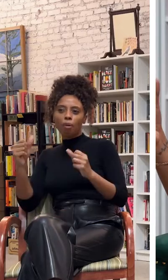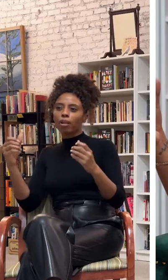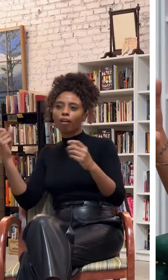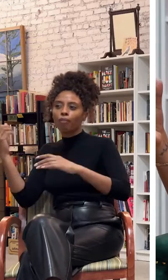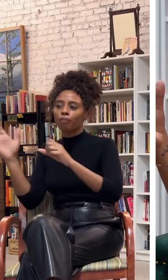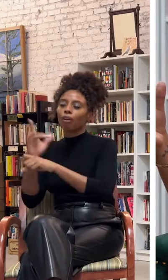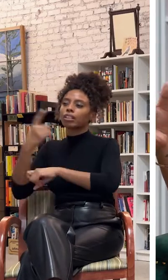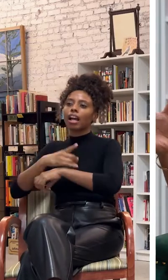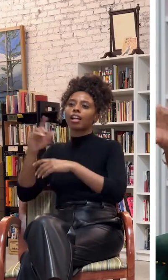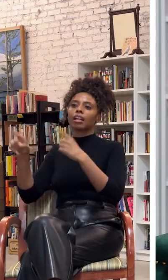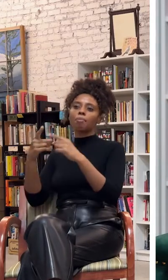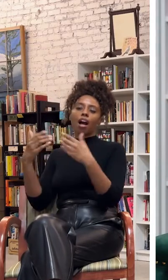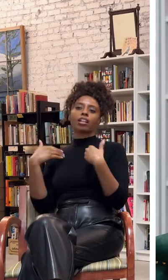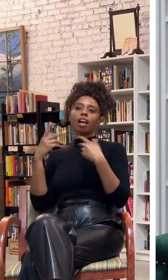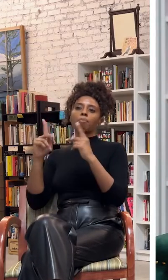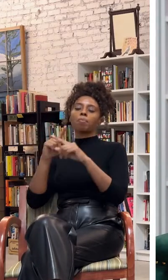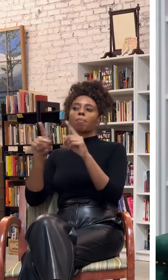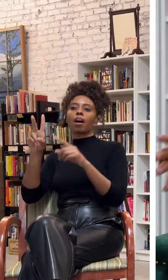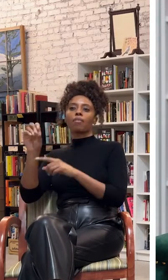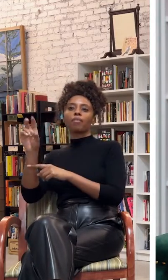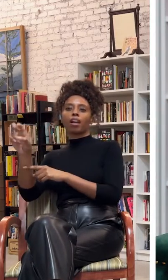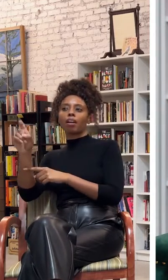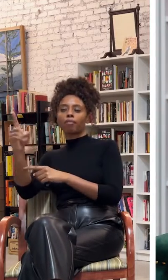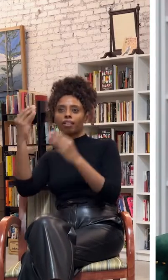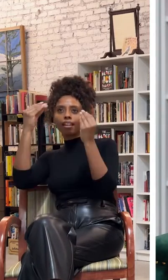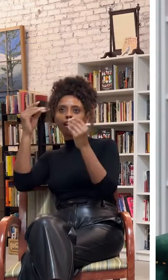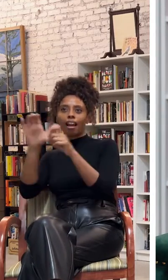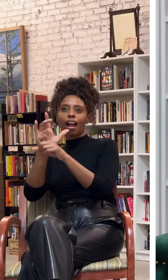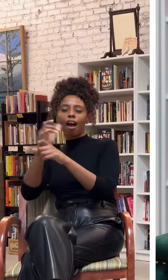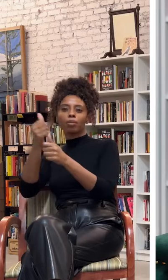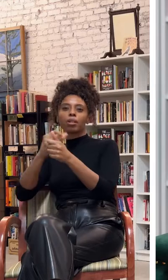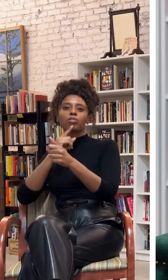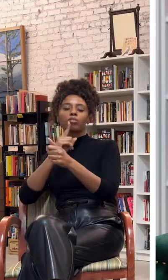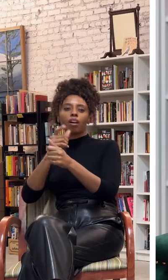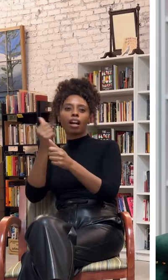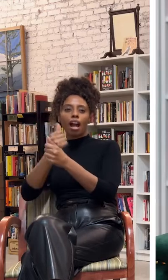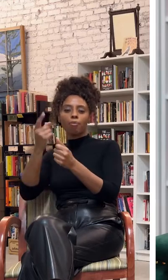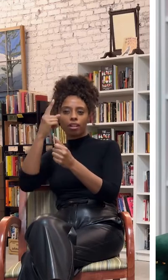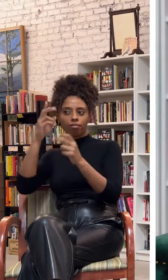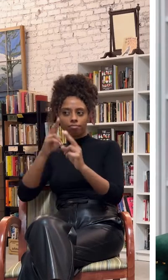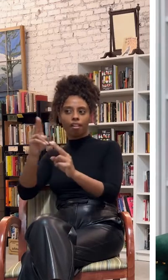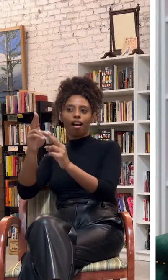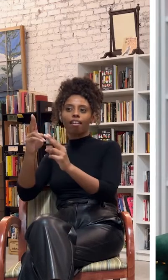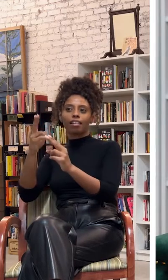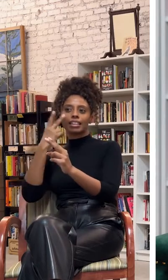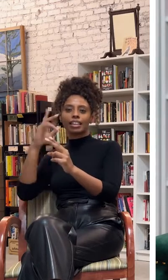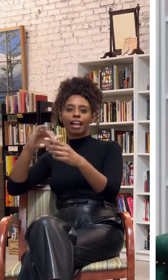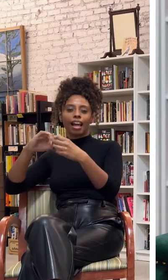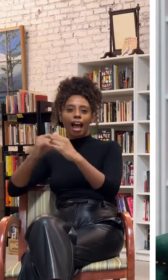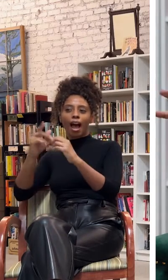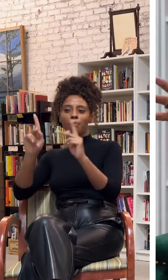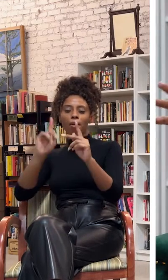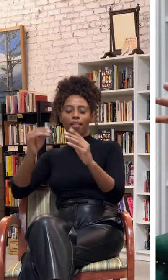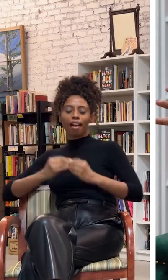people in that way, but Viv was thoughtful enough to make sure that everyone was acknowledged. And just to see how that lit up the room of